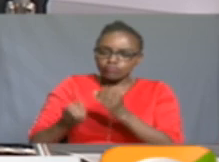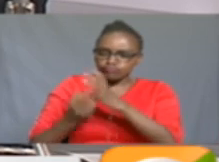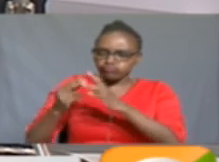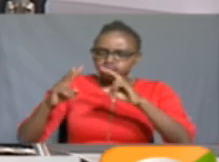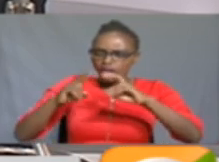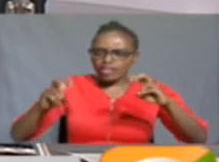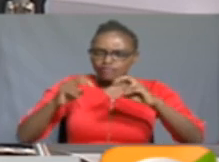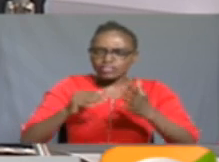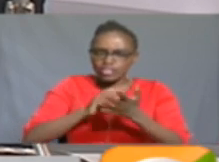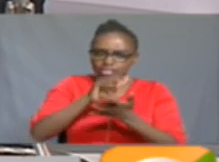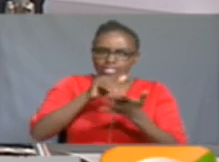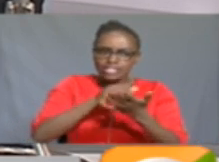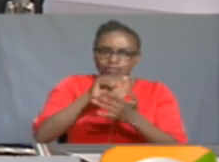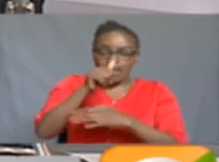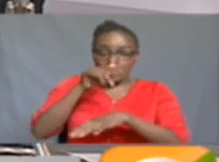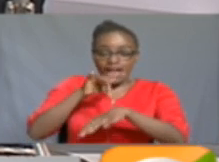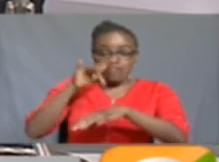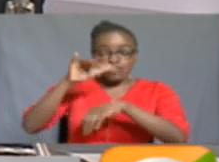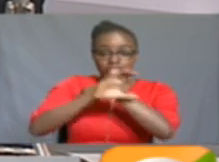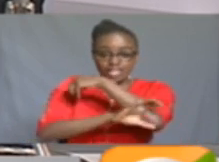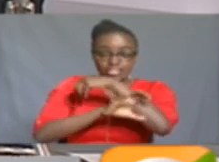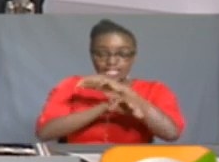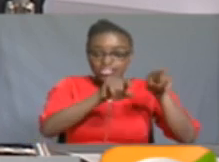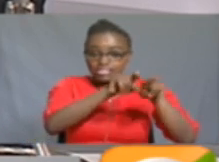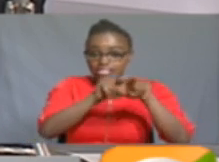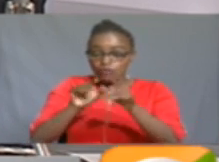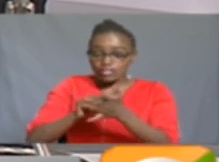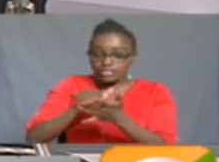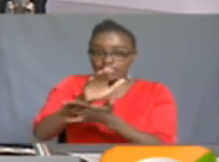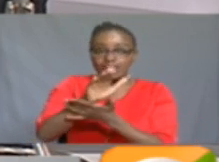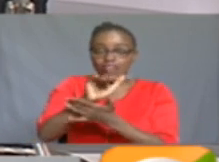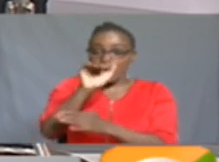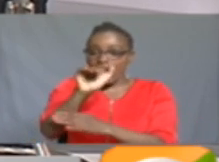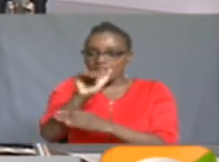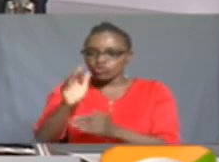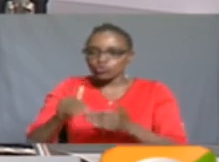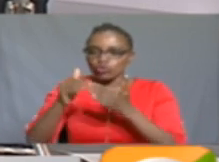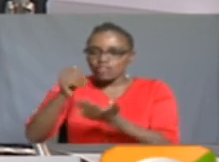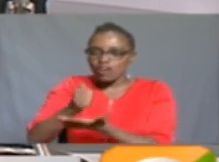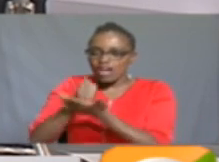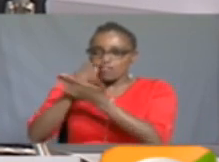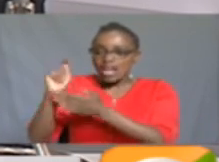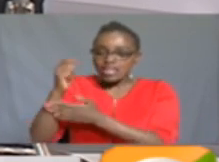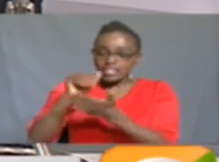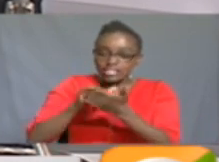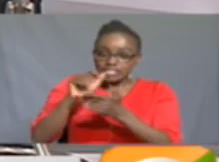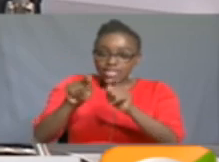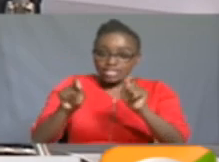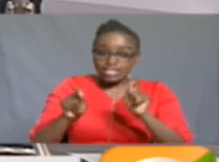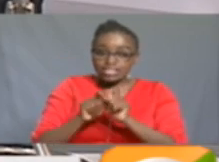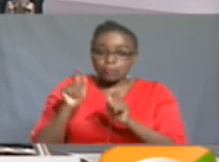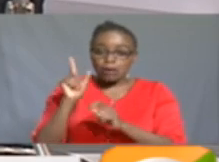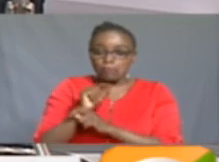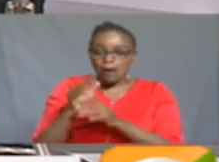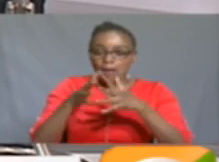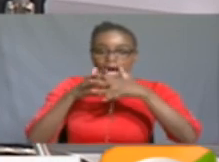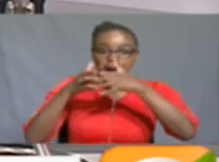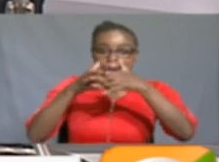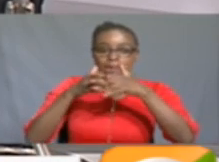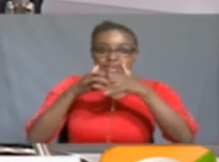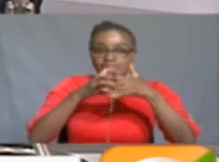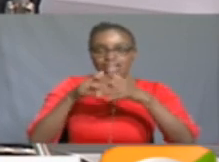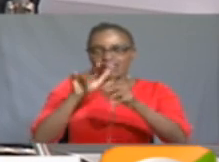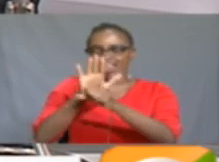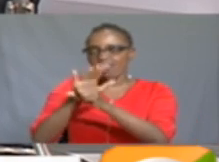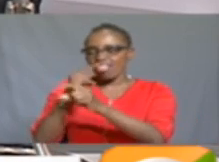to Ethiopia, and other affected countries have also sent and have asked to provide assistance. Kenya has sent a team there, the United States, and